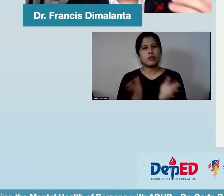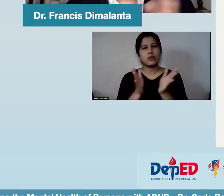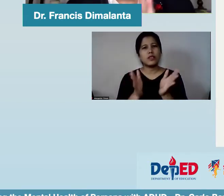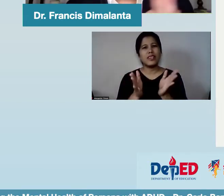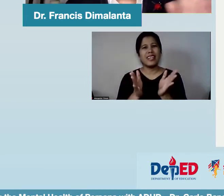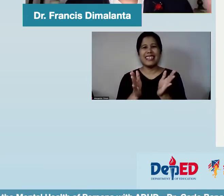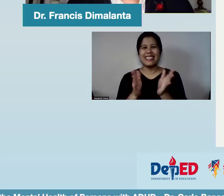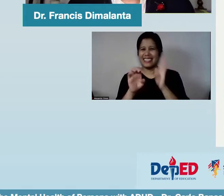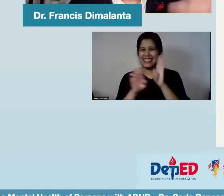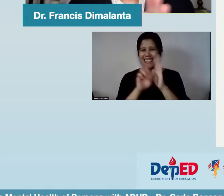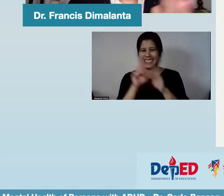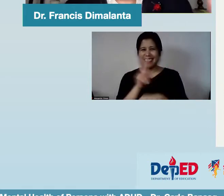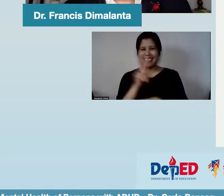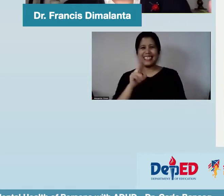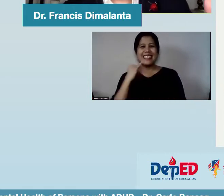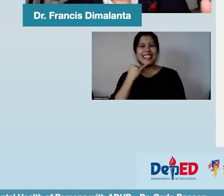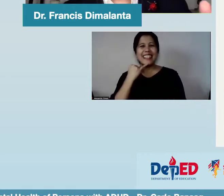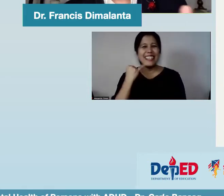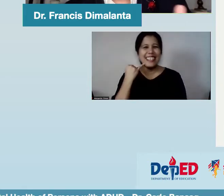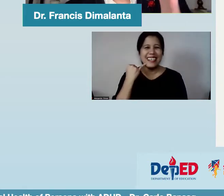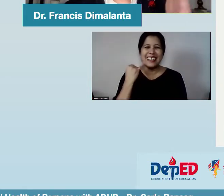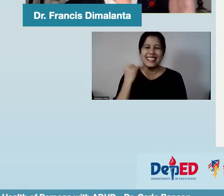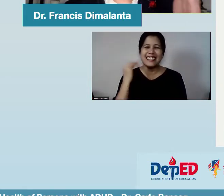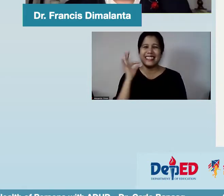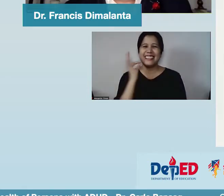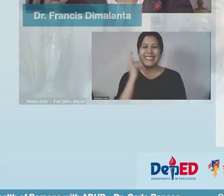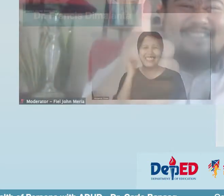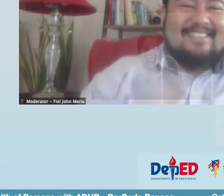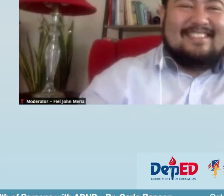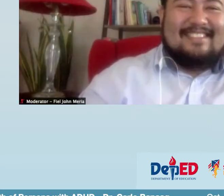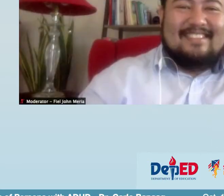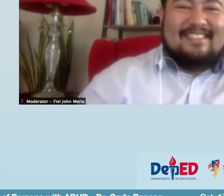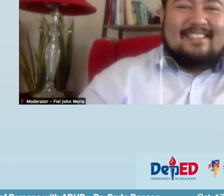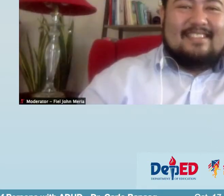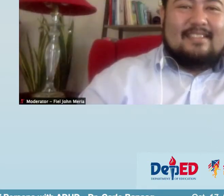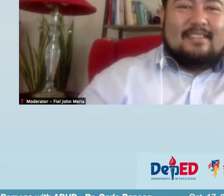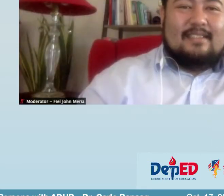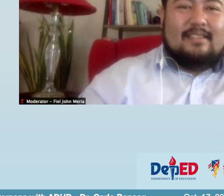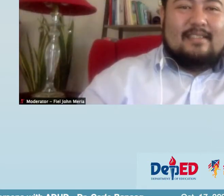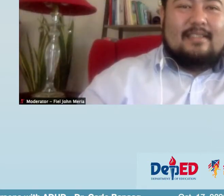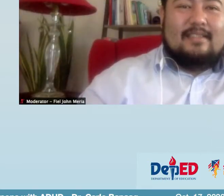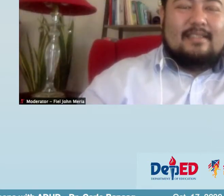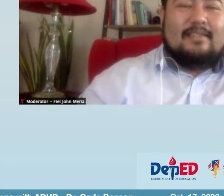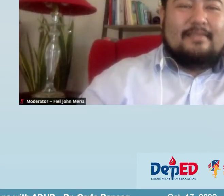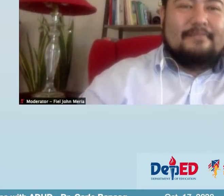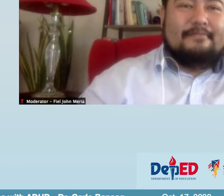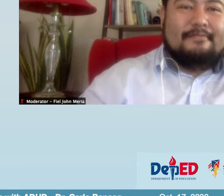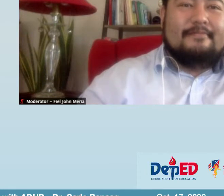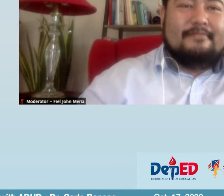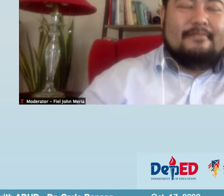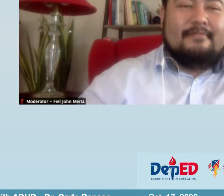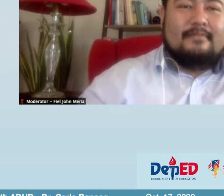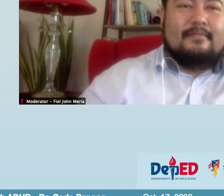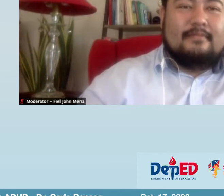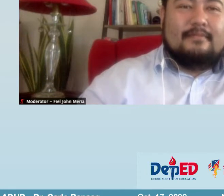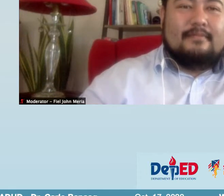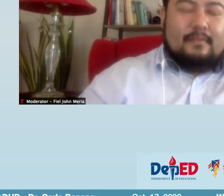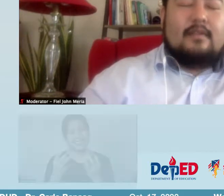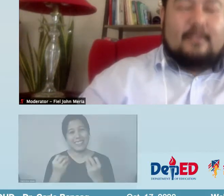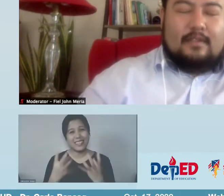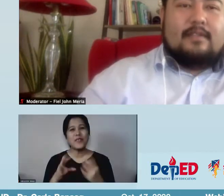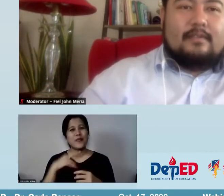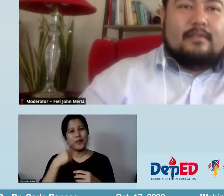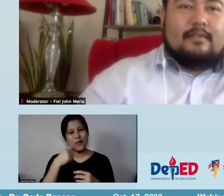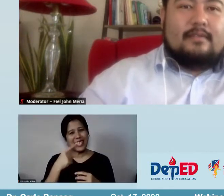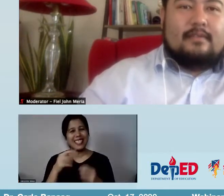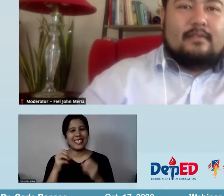example para malayo naman sa akin yung ano, focus. But like, you are very articulate. You can talk about many things, right? But,